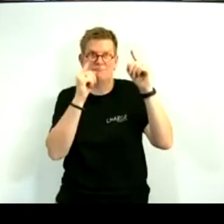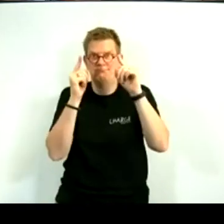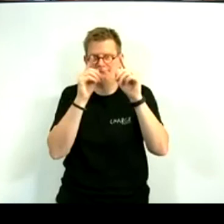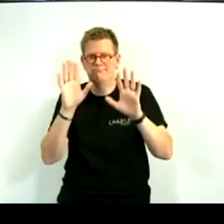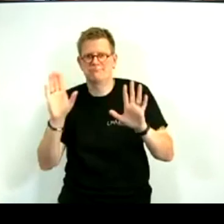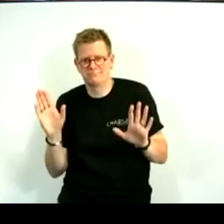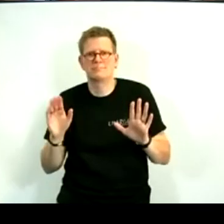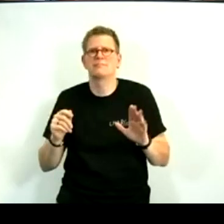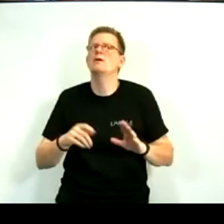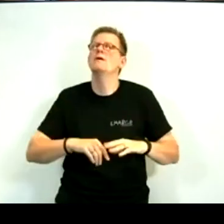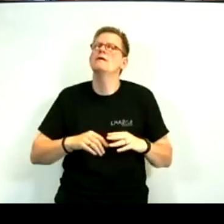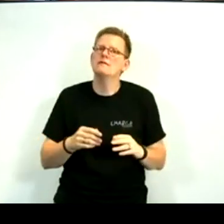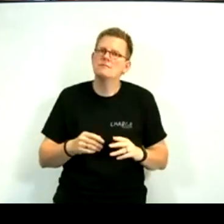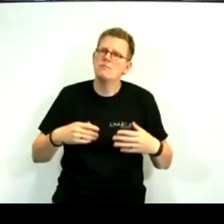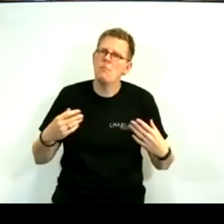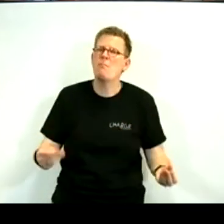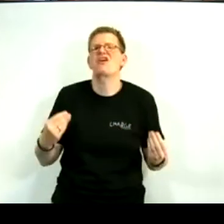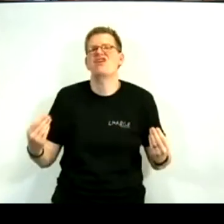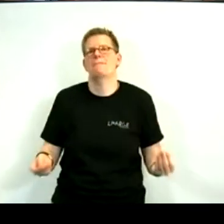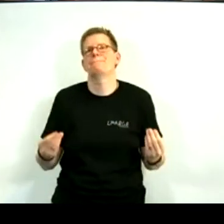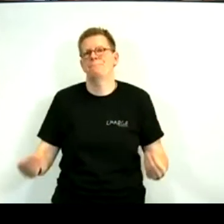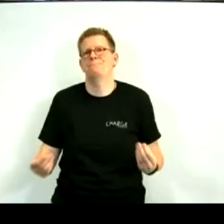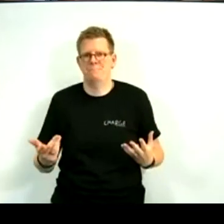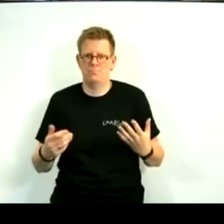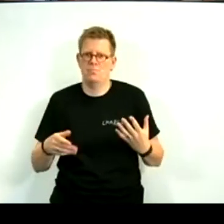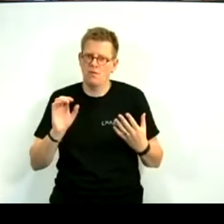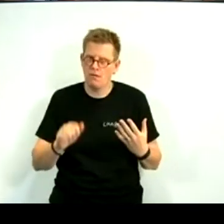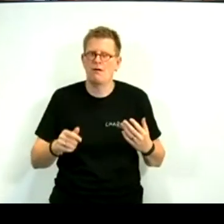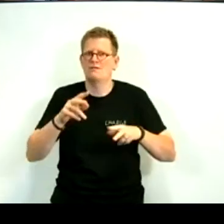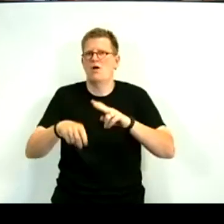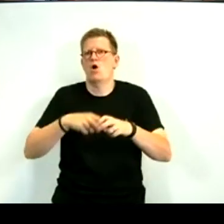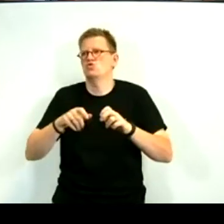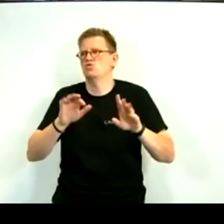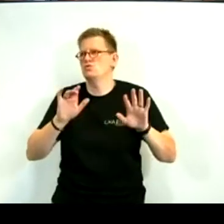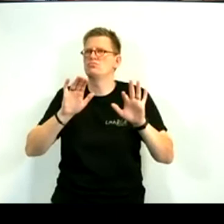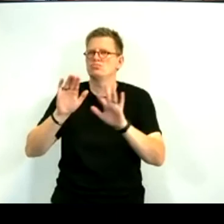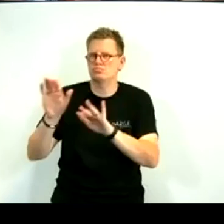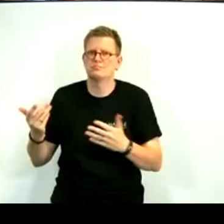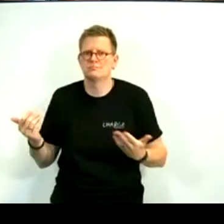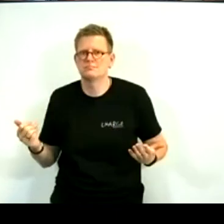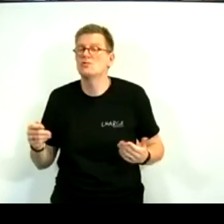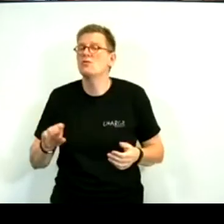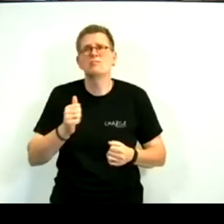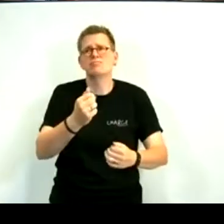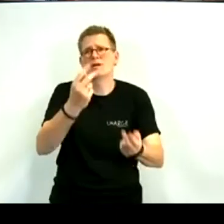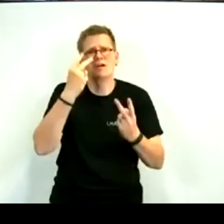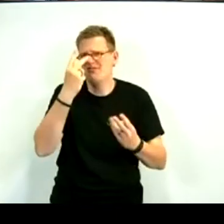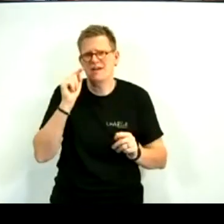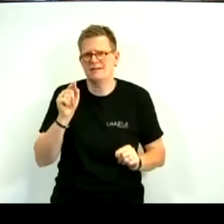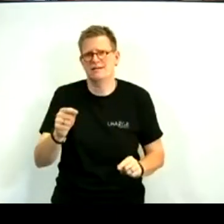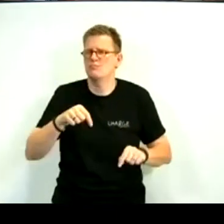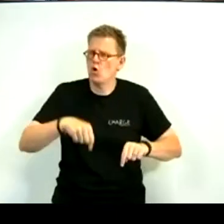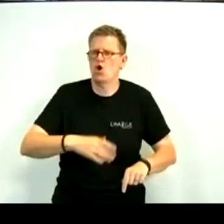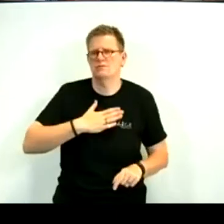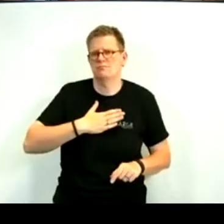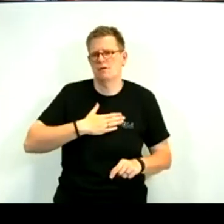way. And that might be the most important point I'm making today. If children are interested